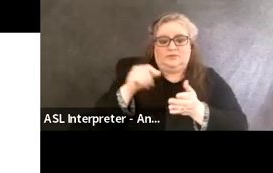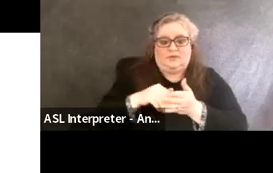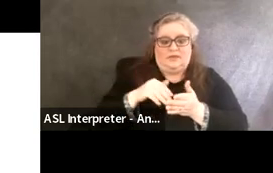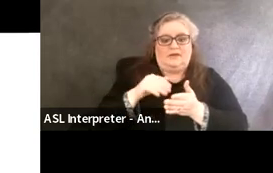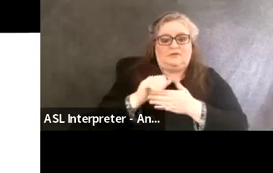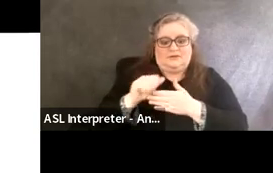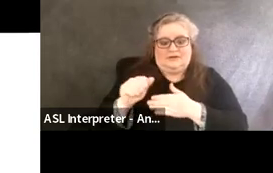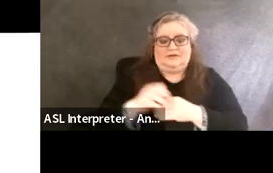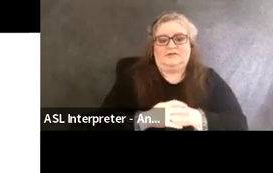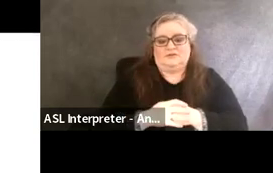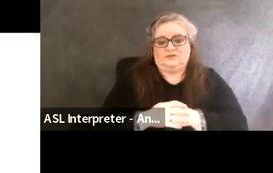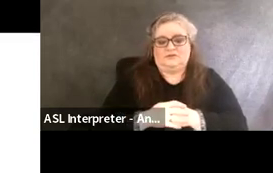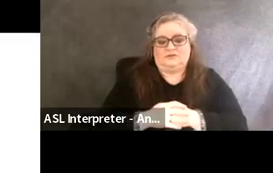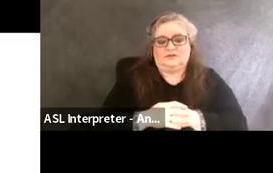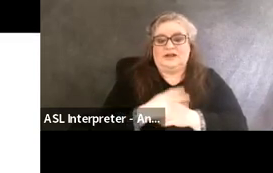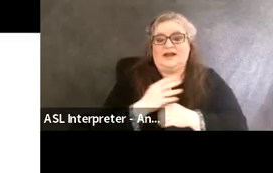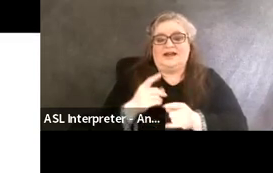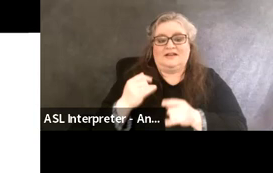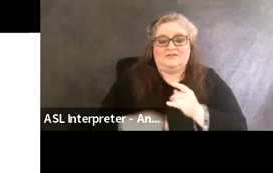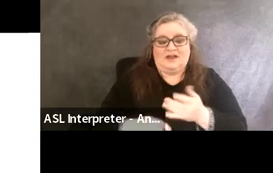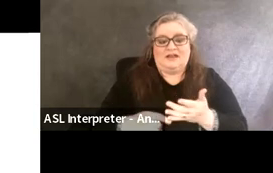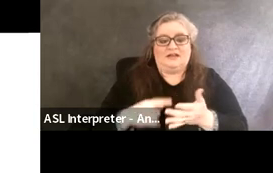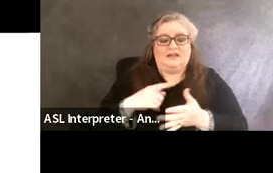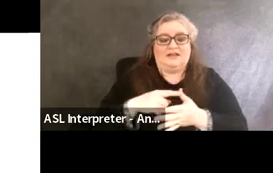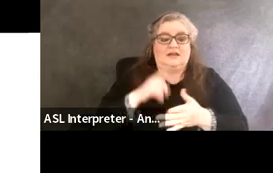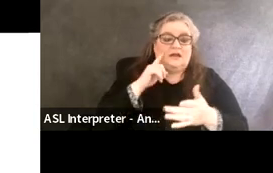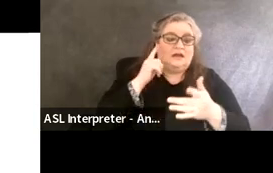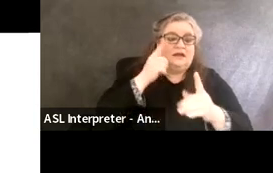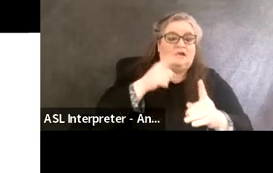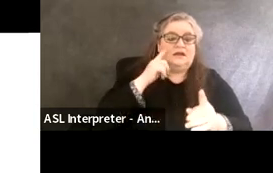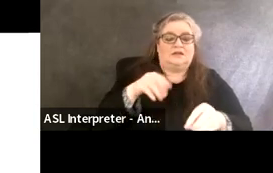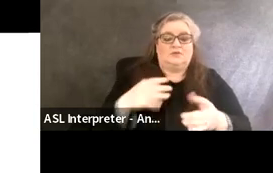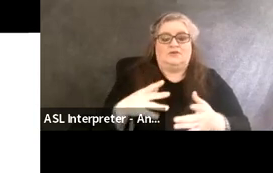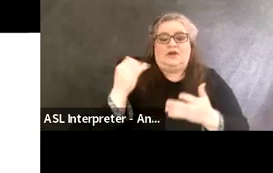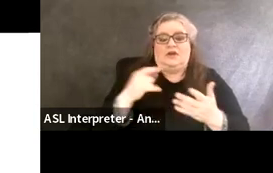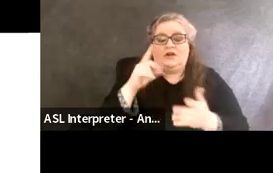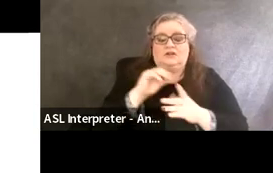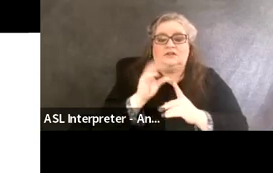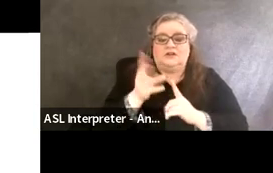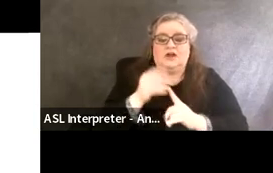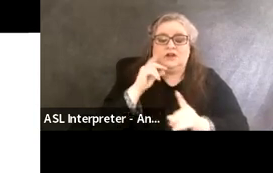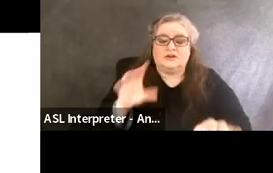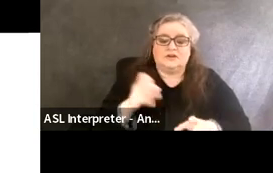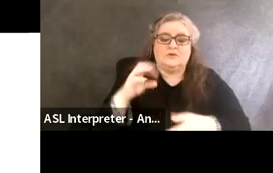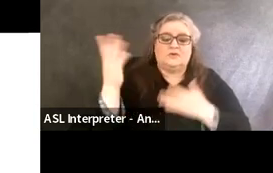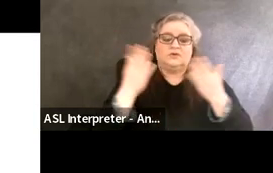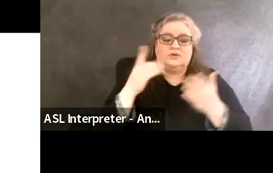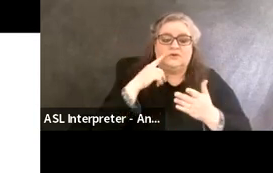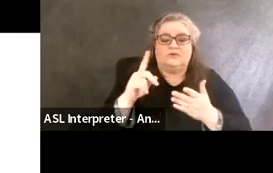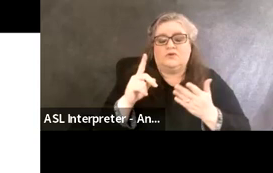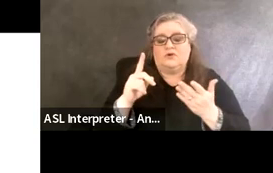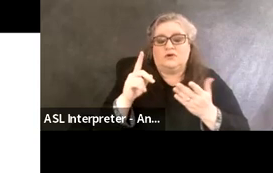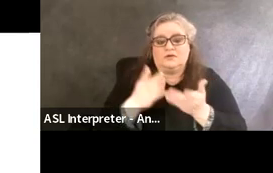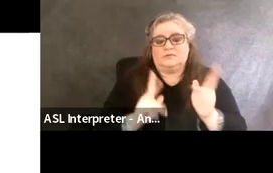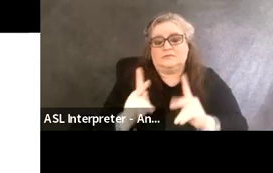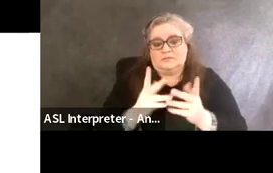$20,000. And finally, your primary mission must be to provide arts and cultural activities or services for the